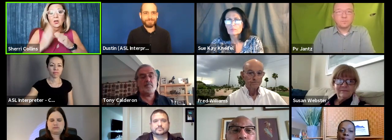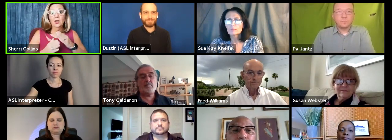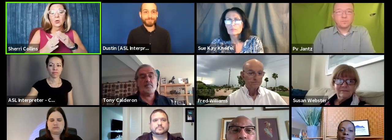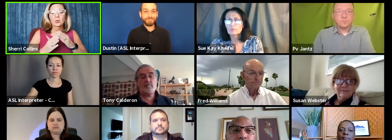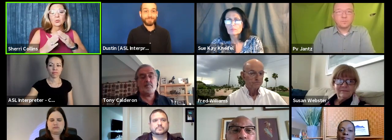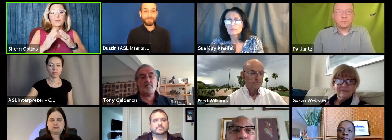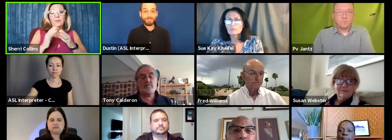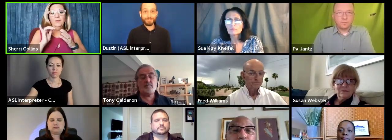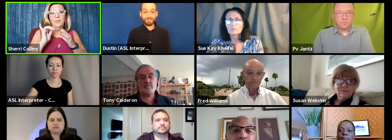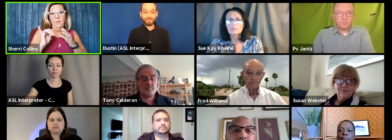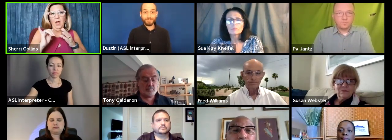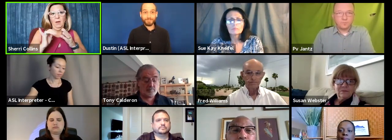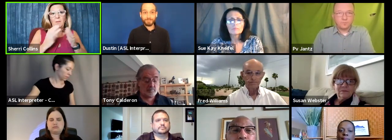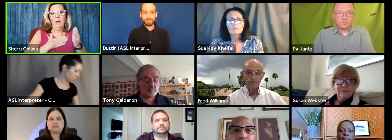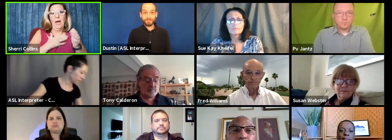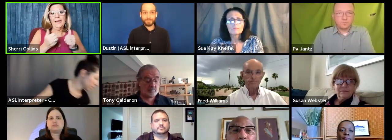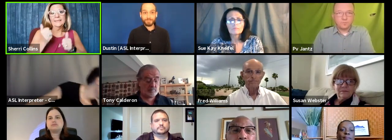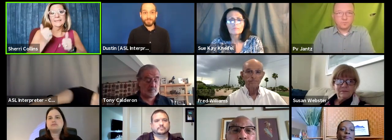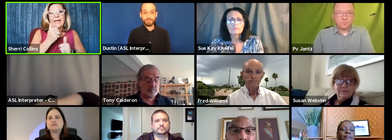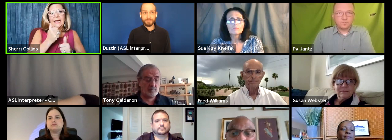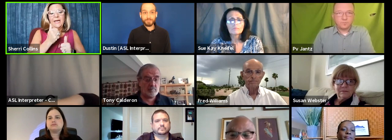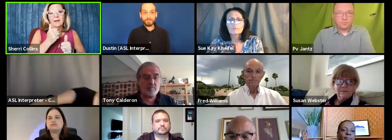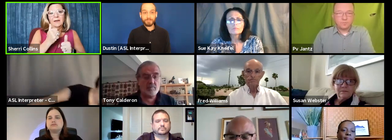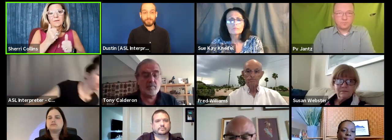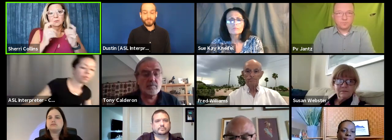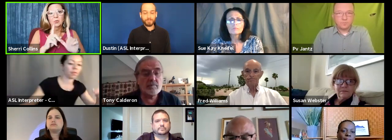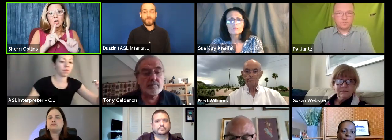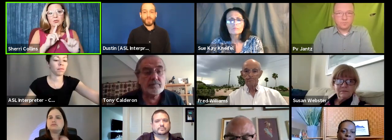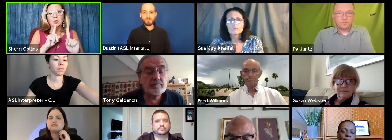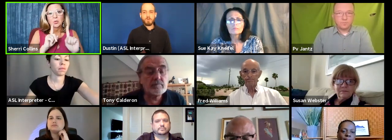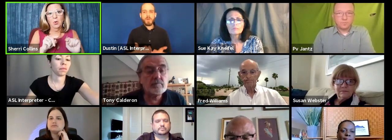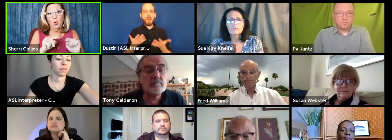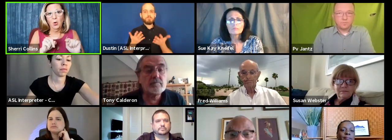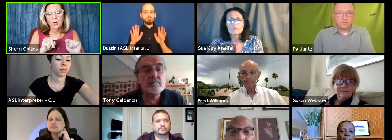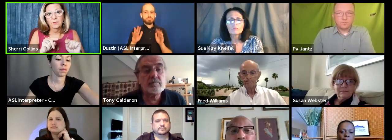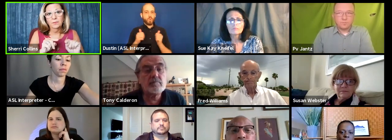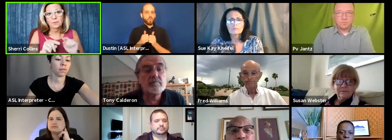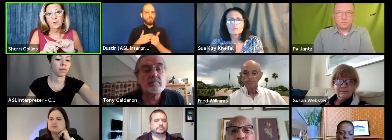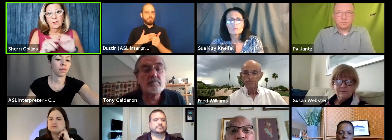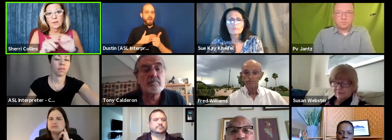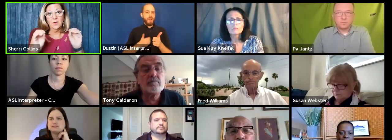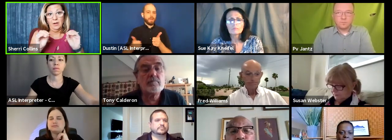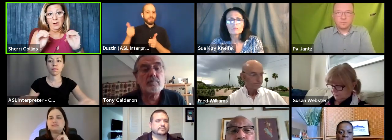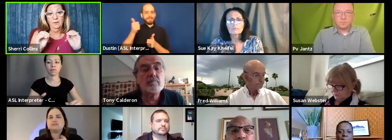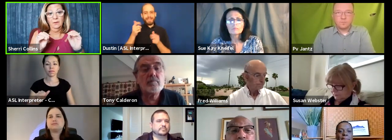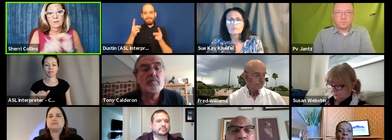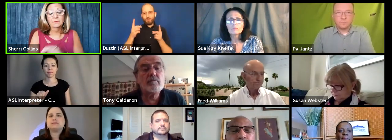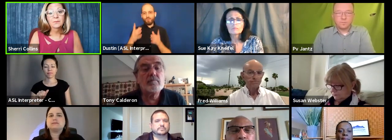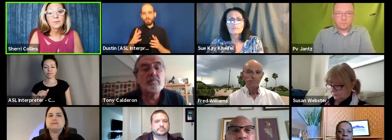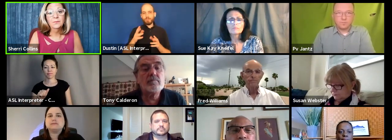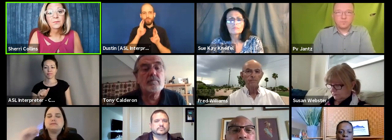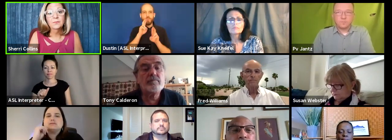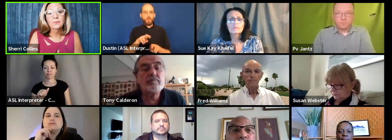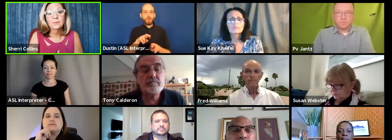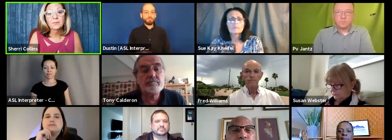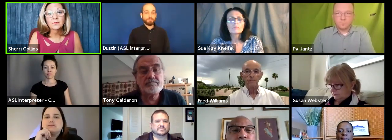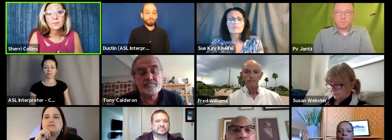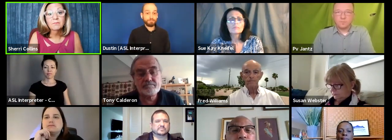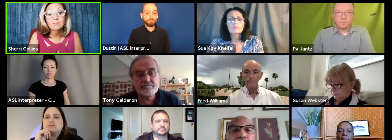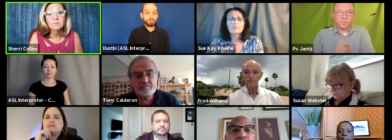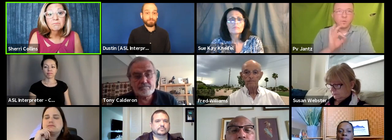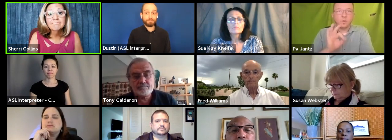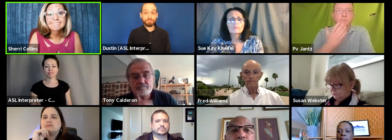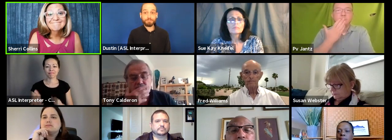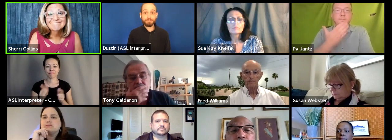That concludes my executive director's report, if none.